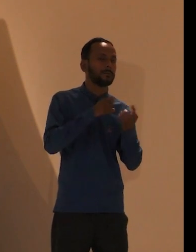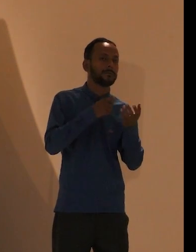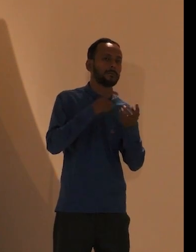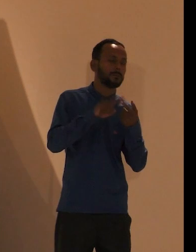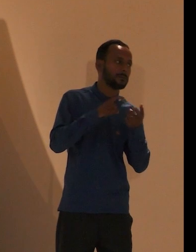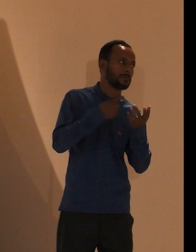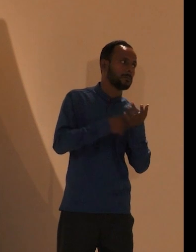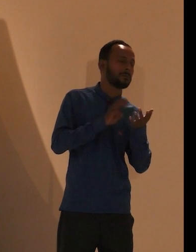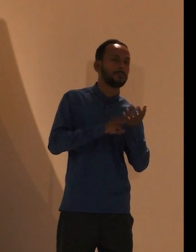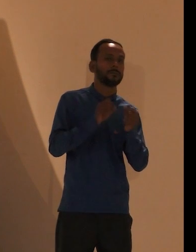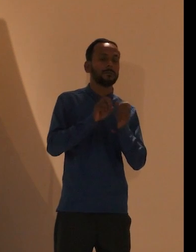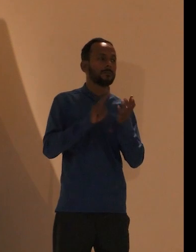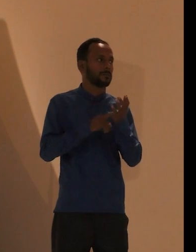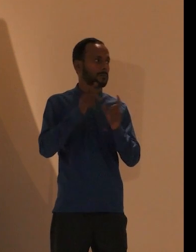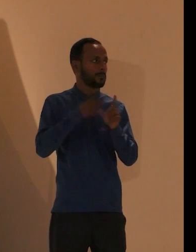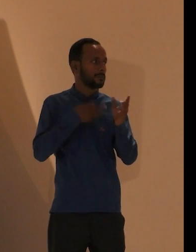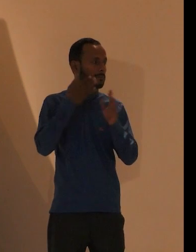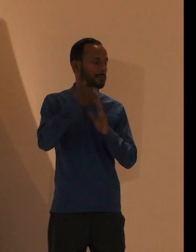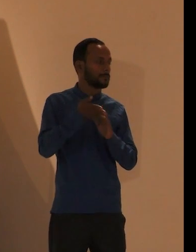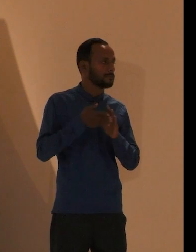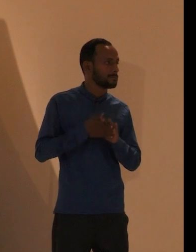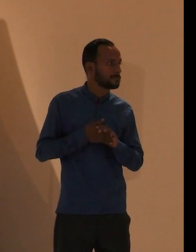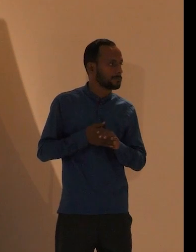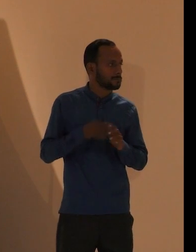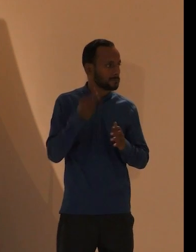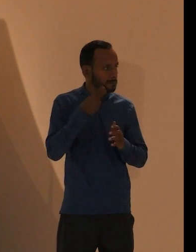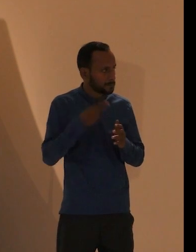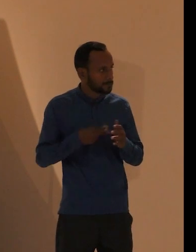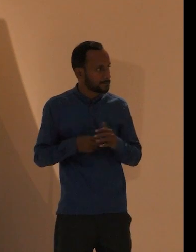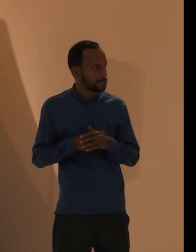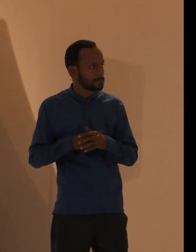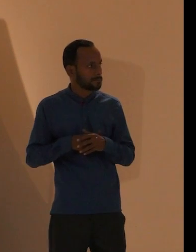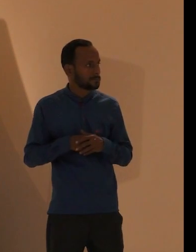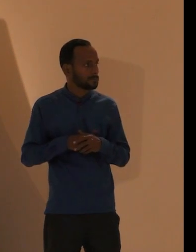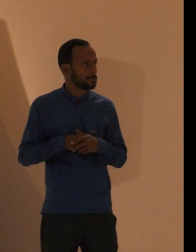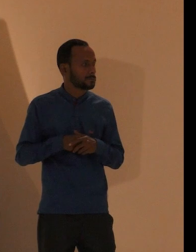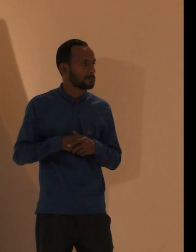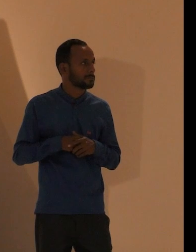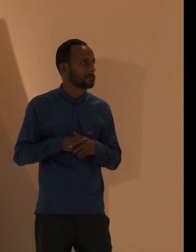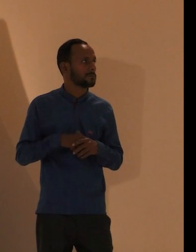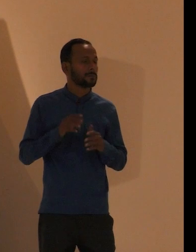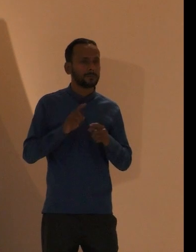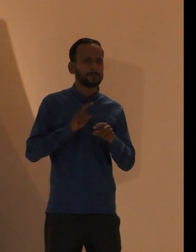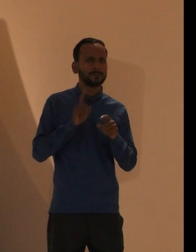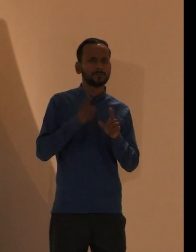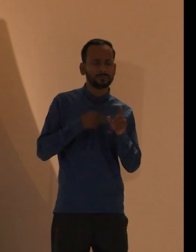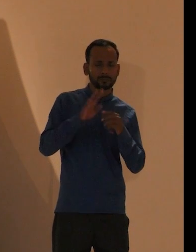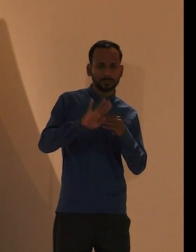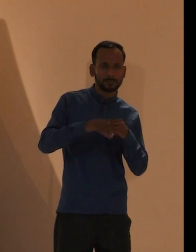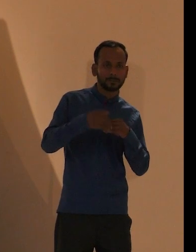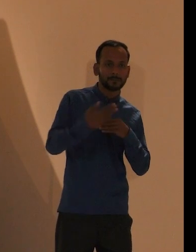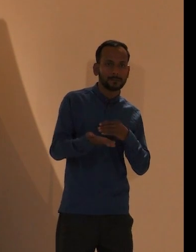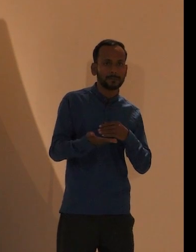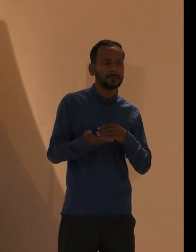my liberation is in this music, in the sky. And then years later, when he set this